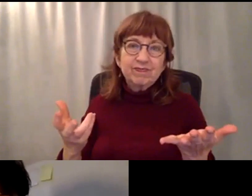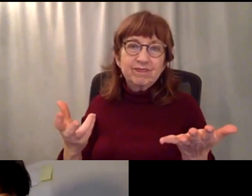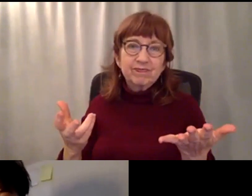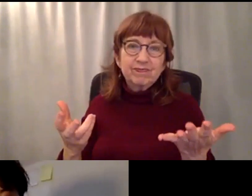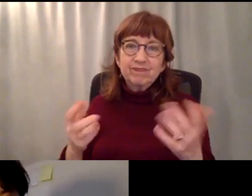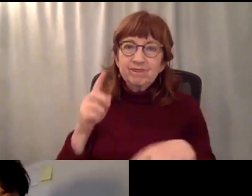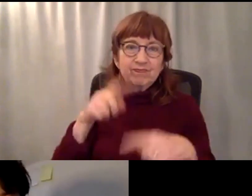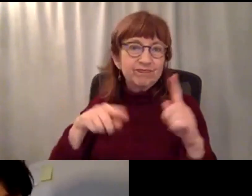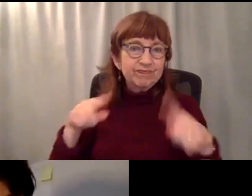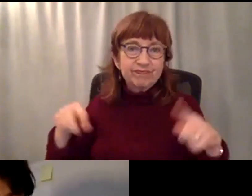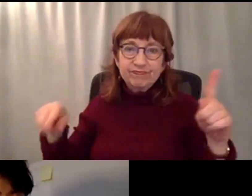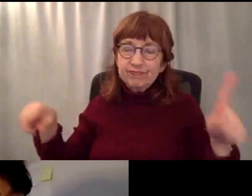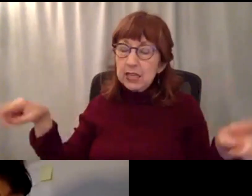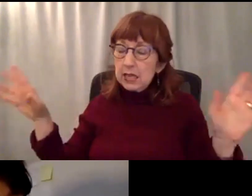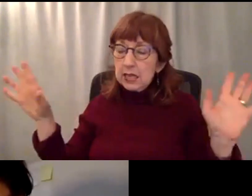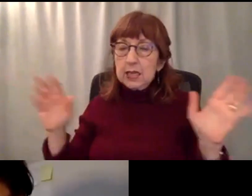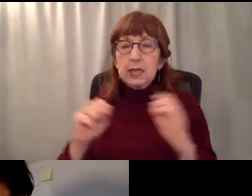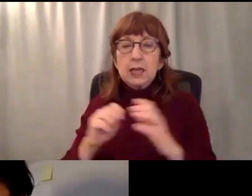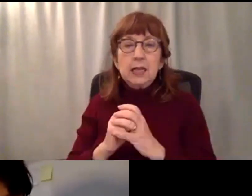colonialism, all that.